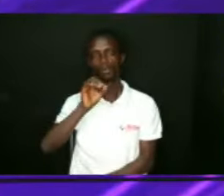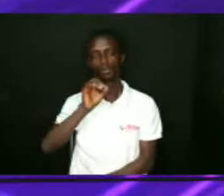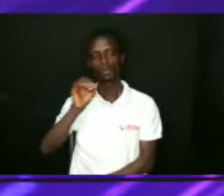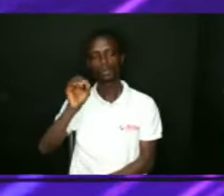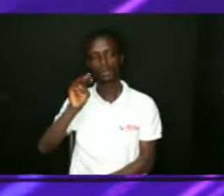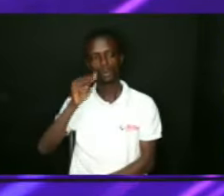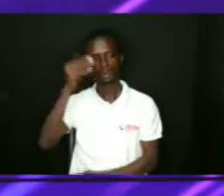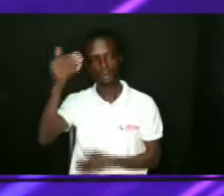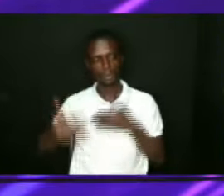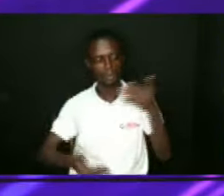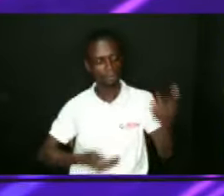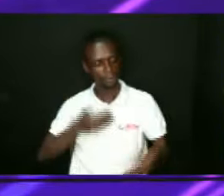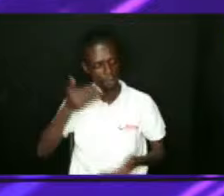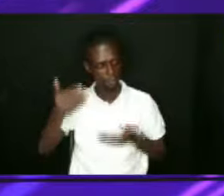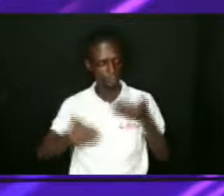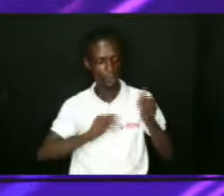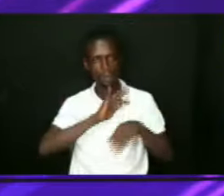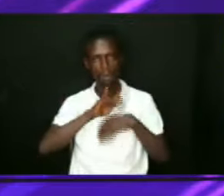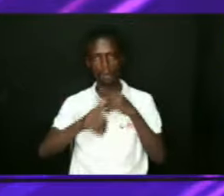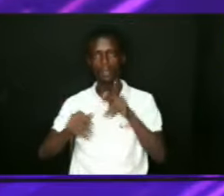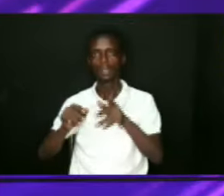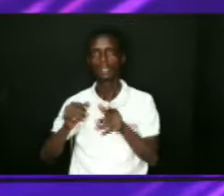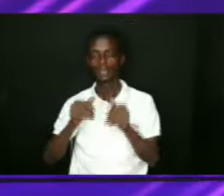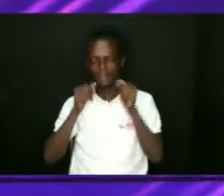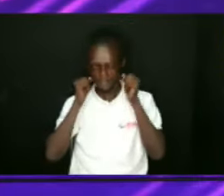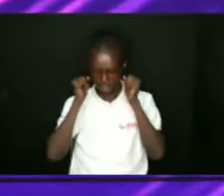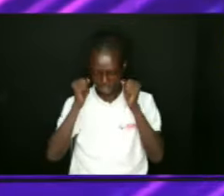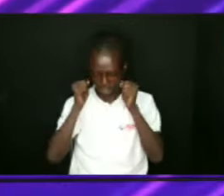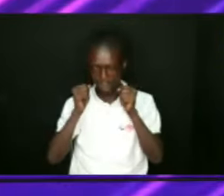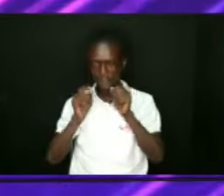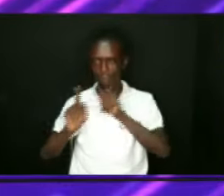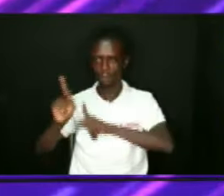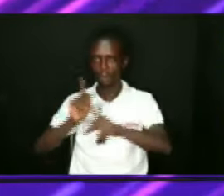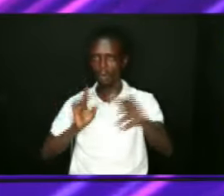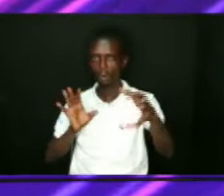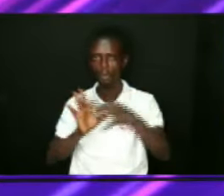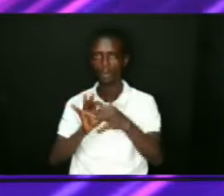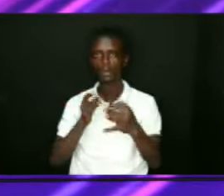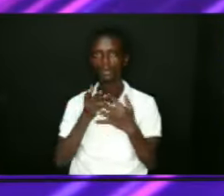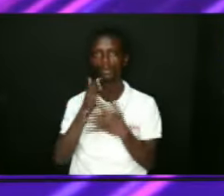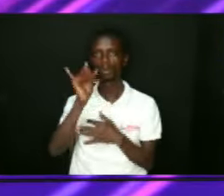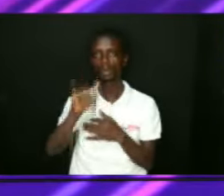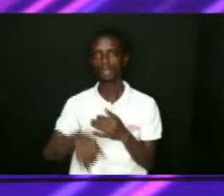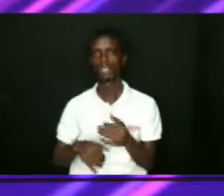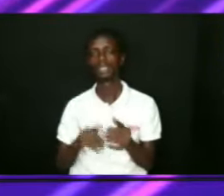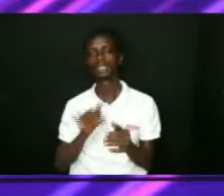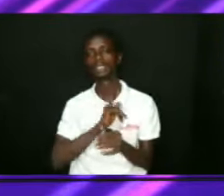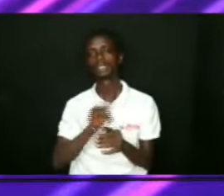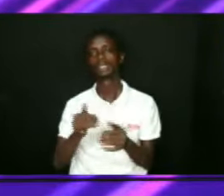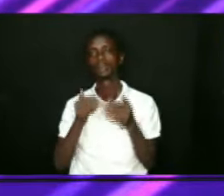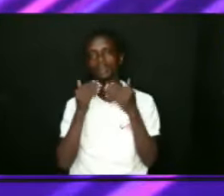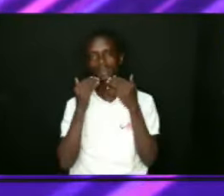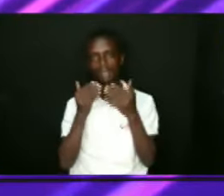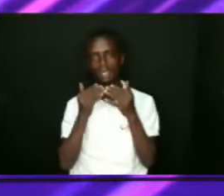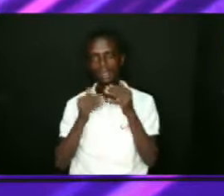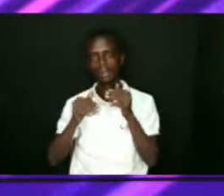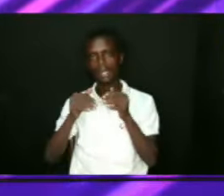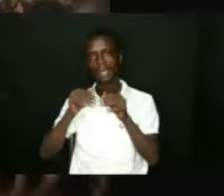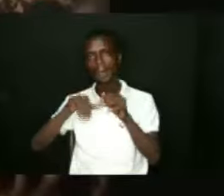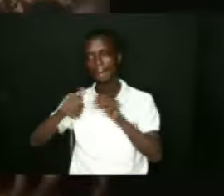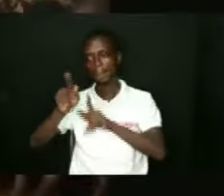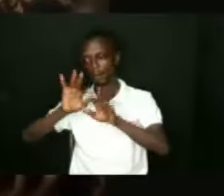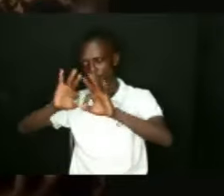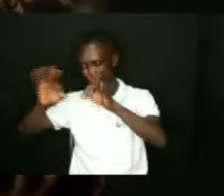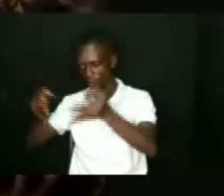want to welcome our very, very, very enthusiastic Zoom audience. We are grateful to the households that are coming together